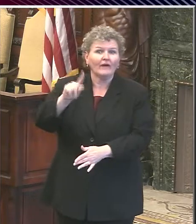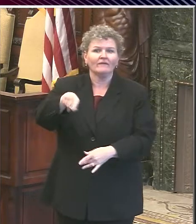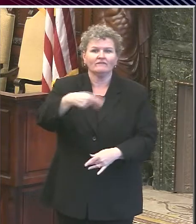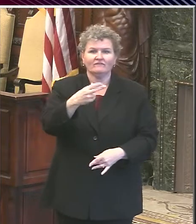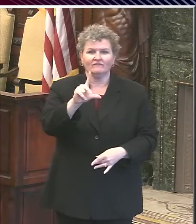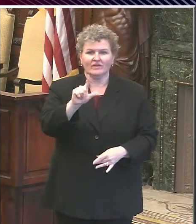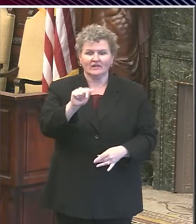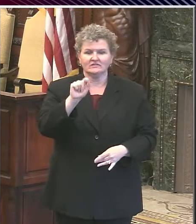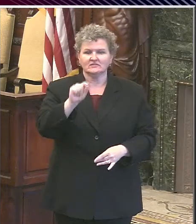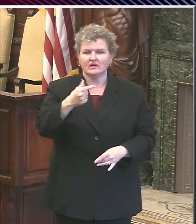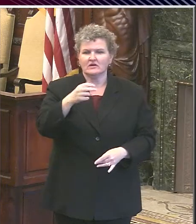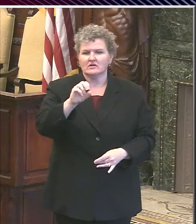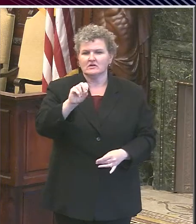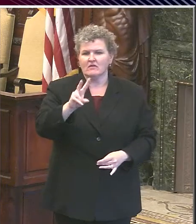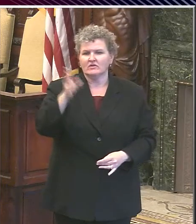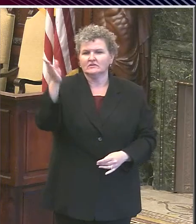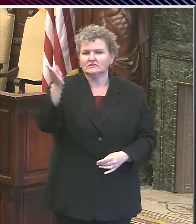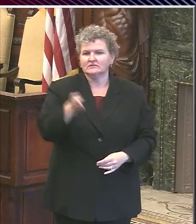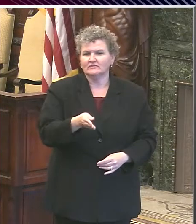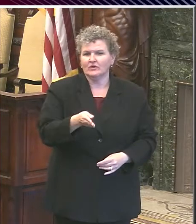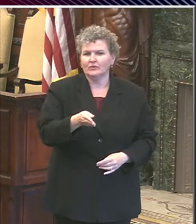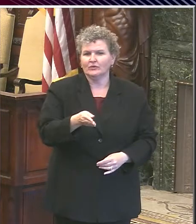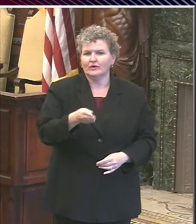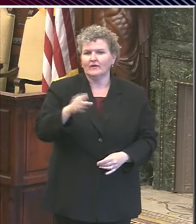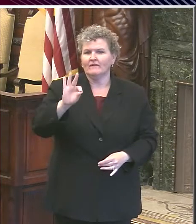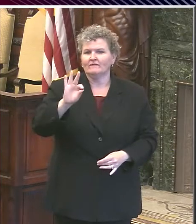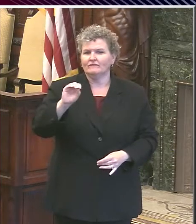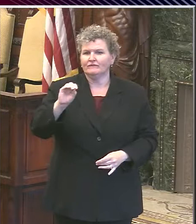phila.gov/food. Again, that's